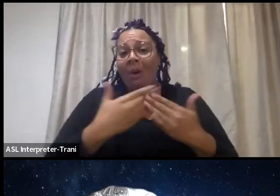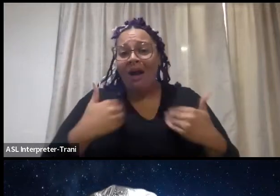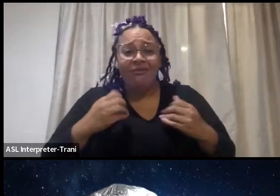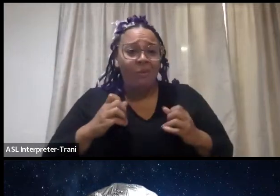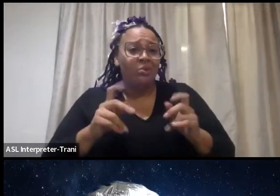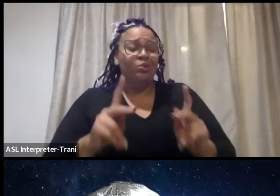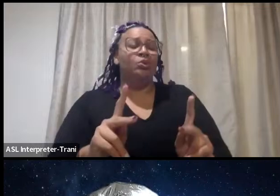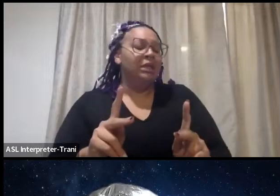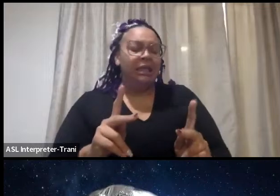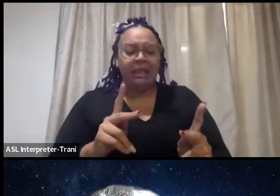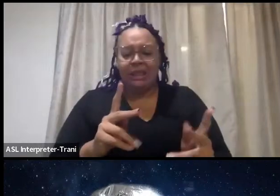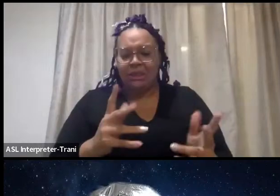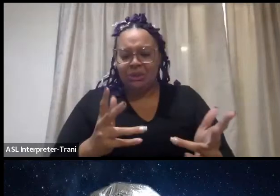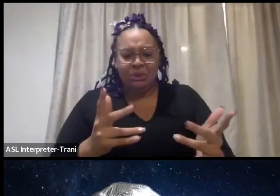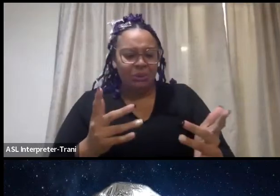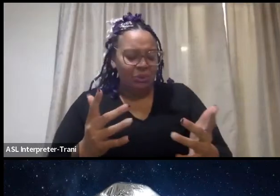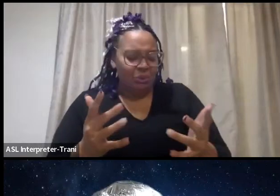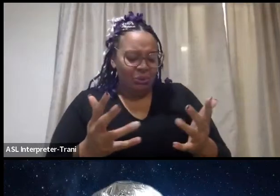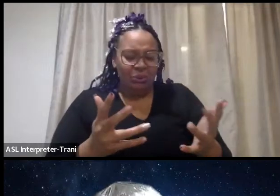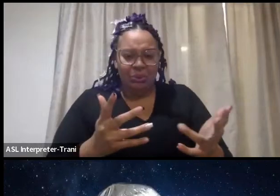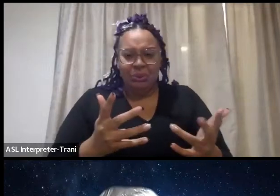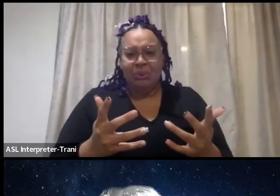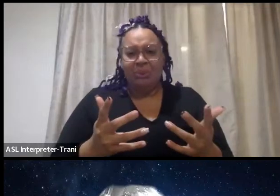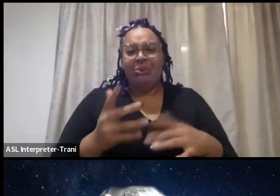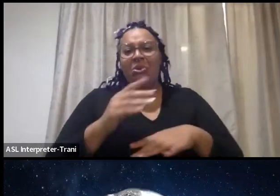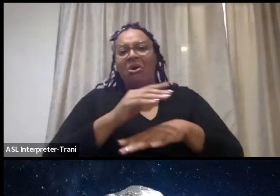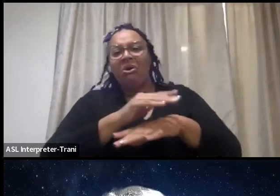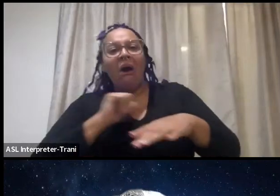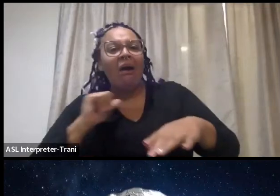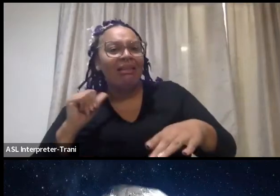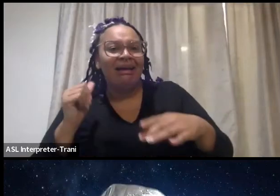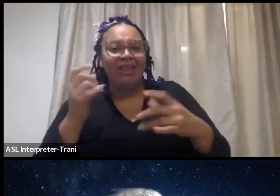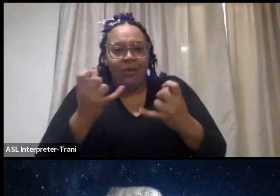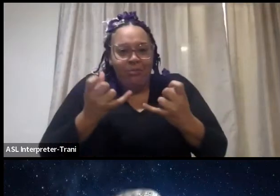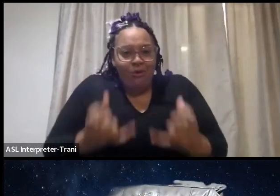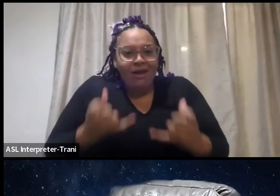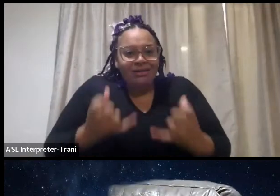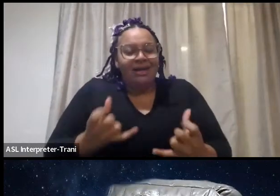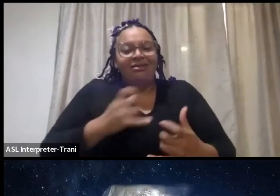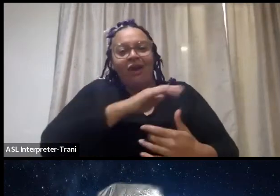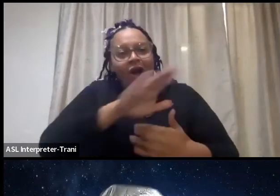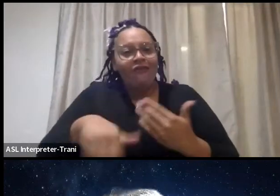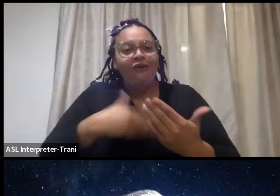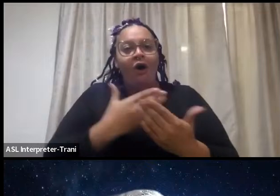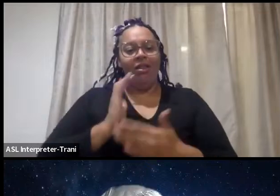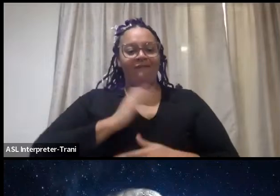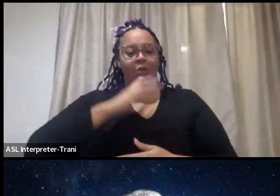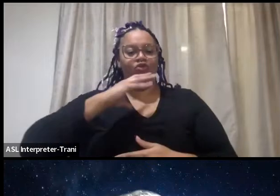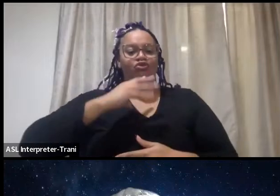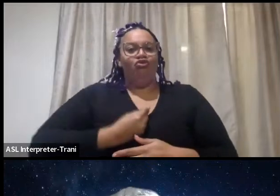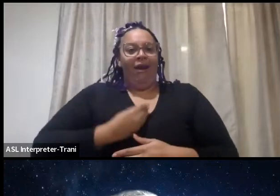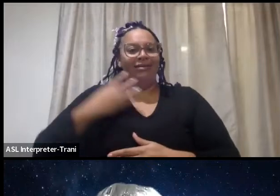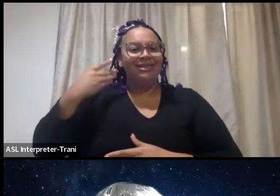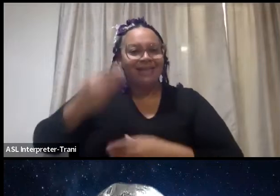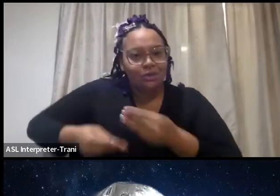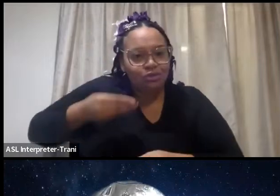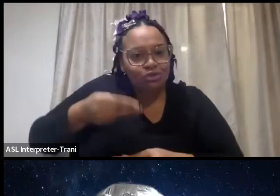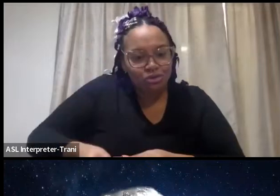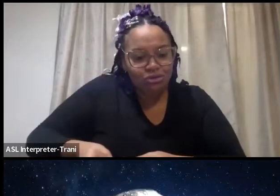to call in the presence of all of these transcestors who